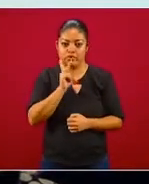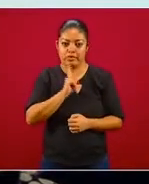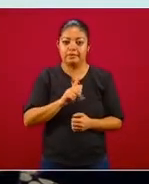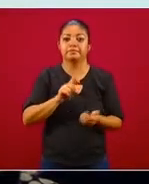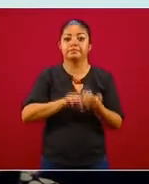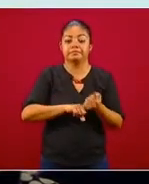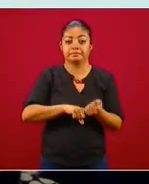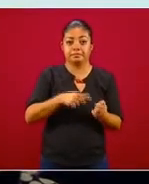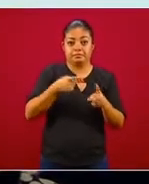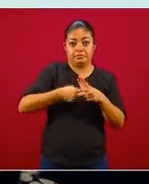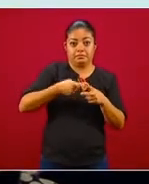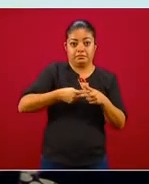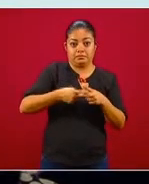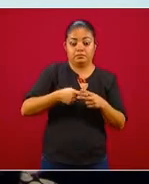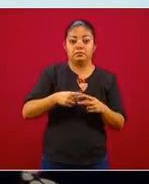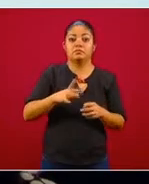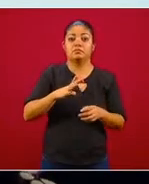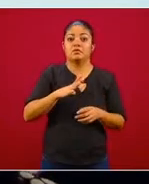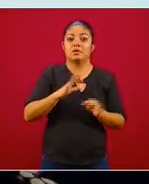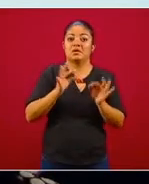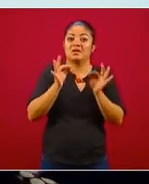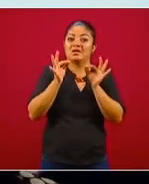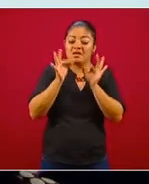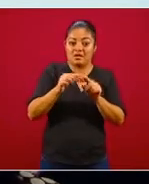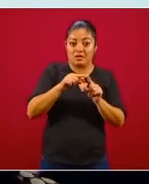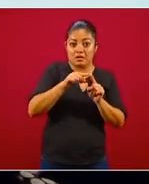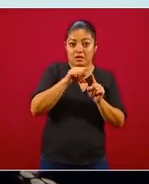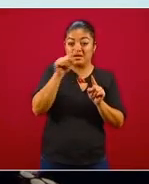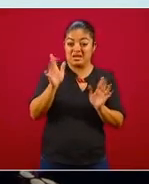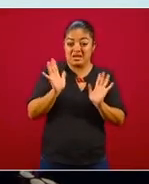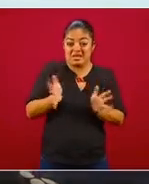So what we see is that